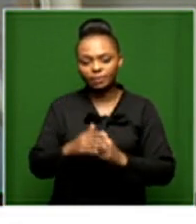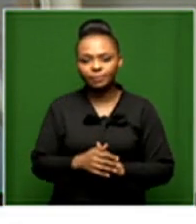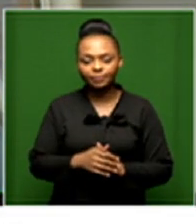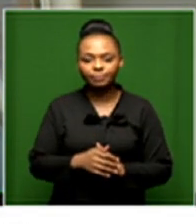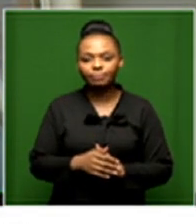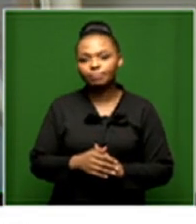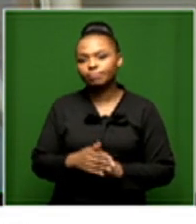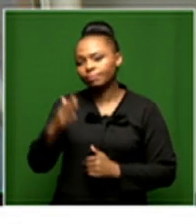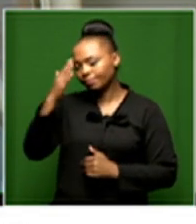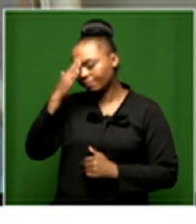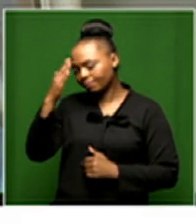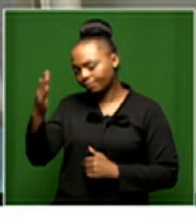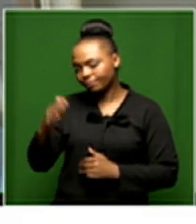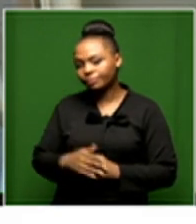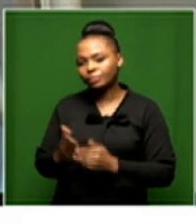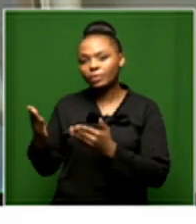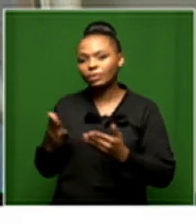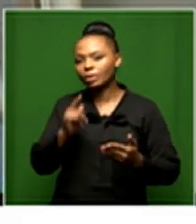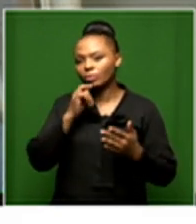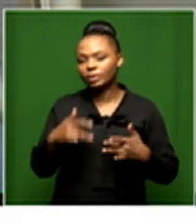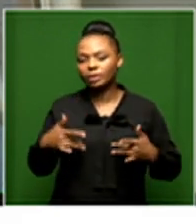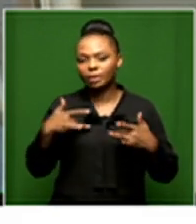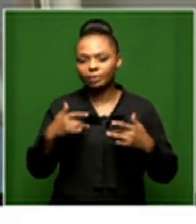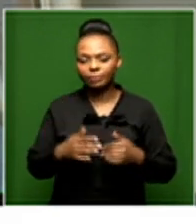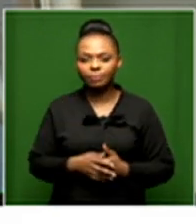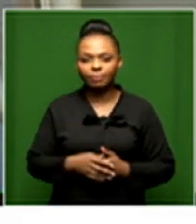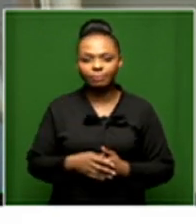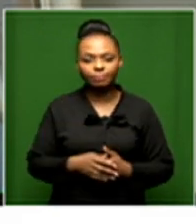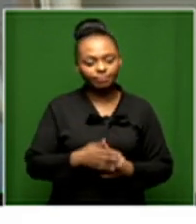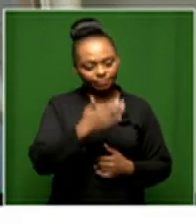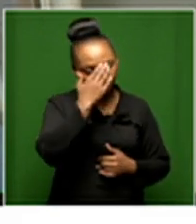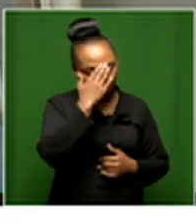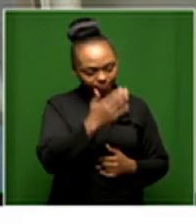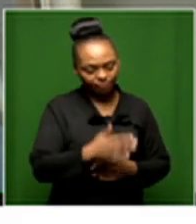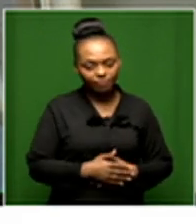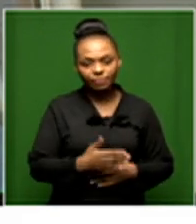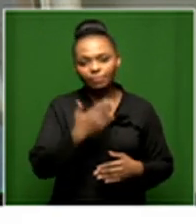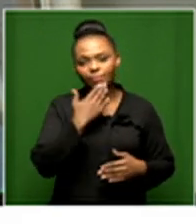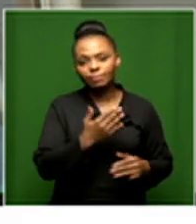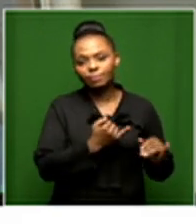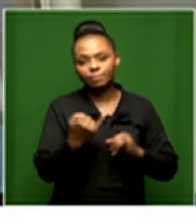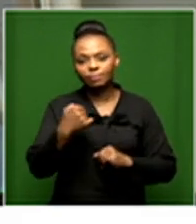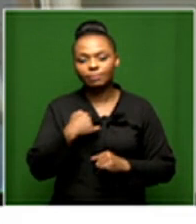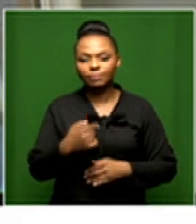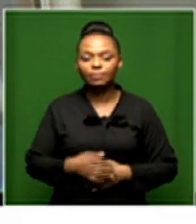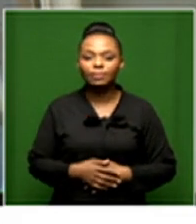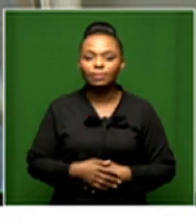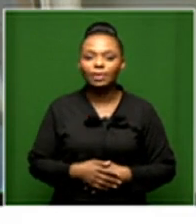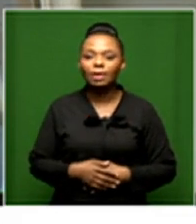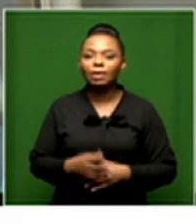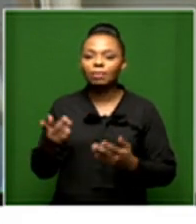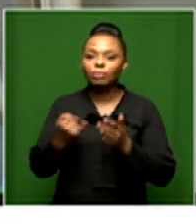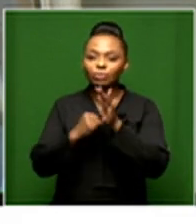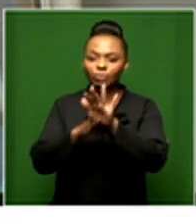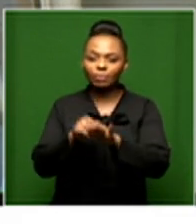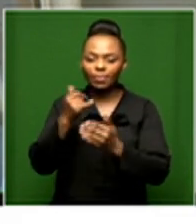Sakina. Thanks for having me on your show. So obviously, as I stated there in the introduction, many of